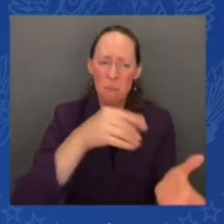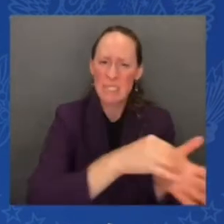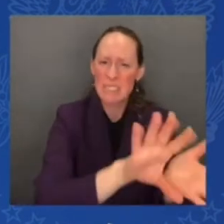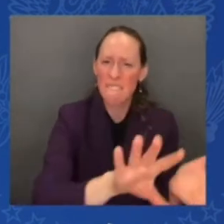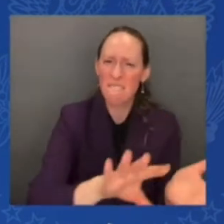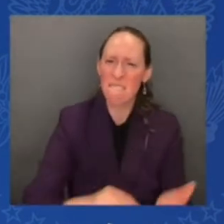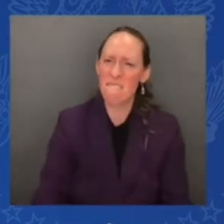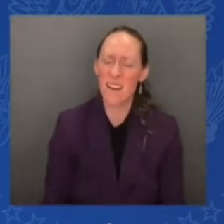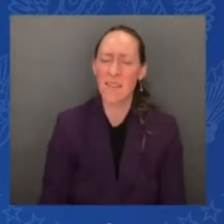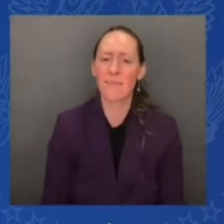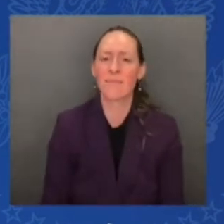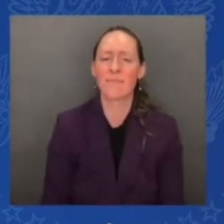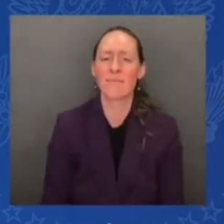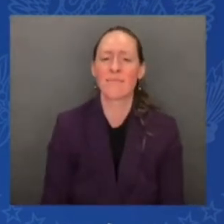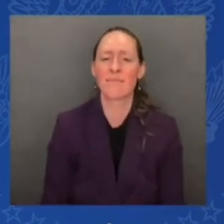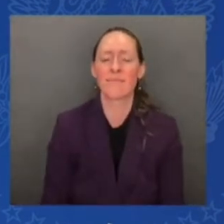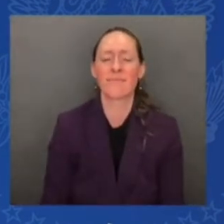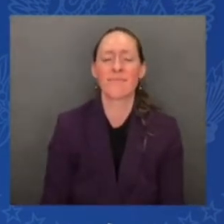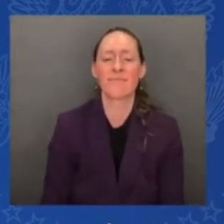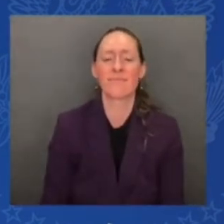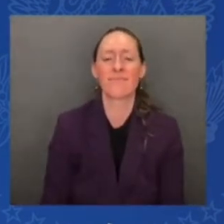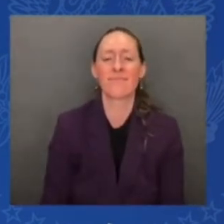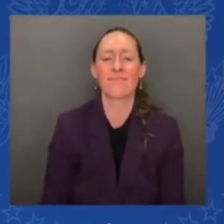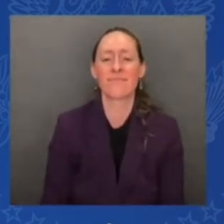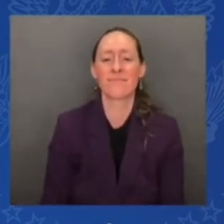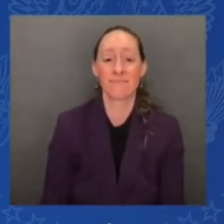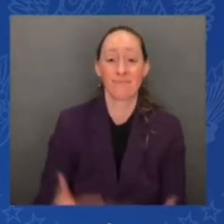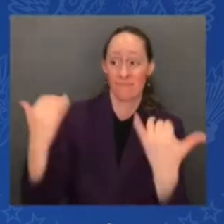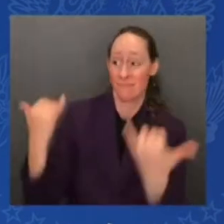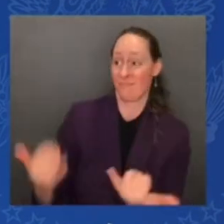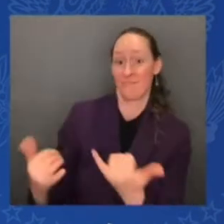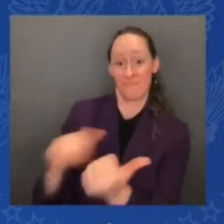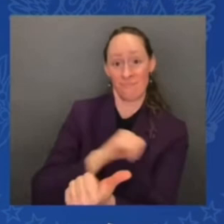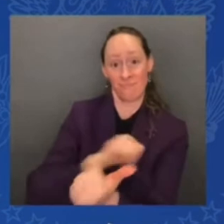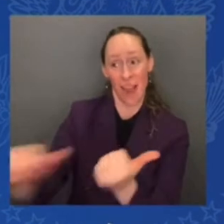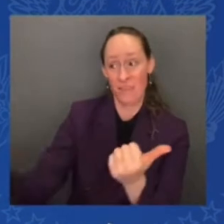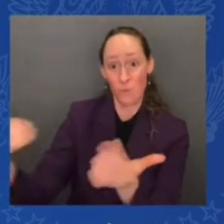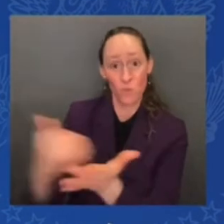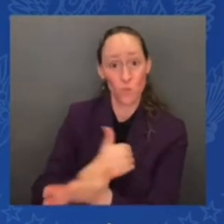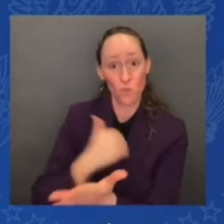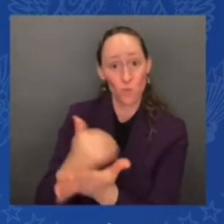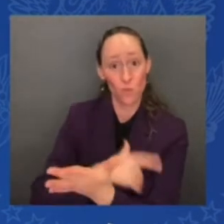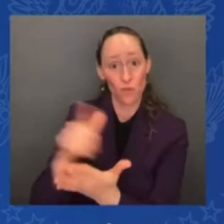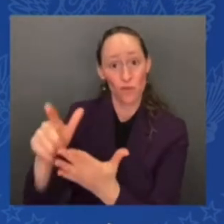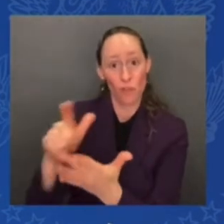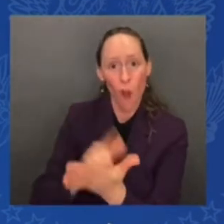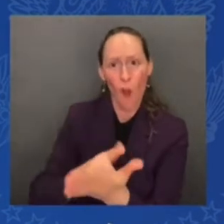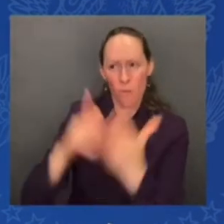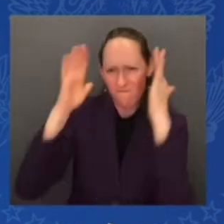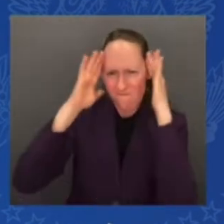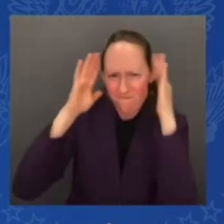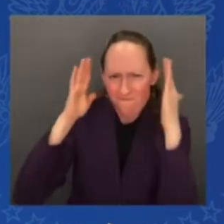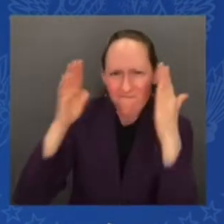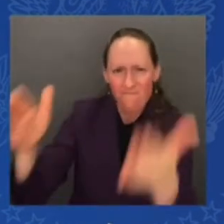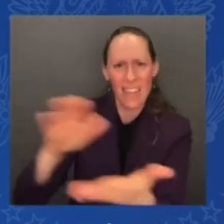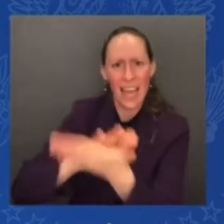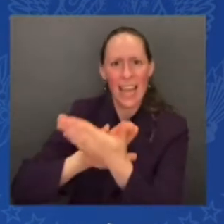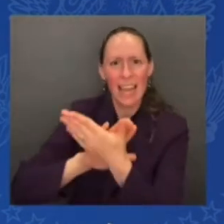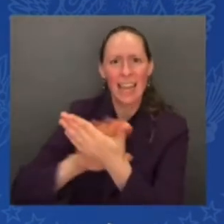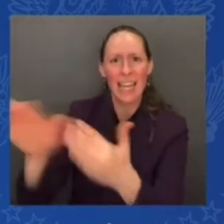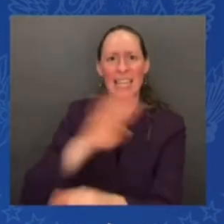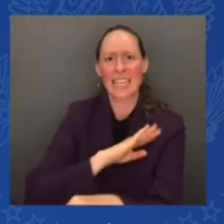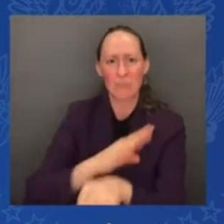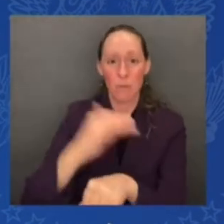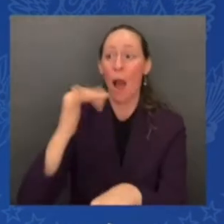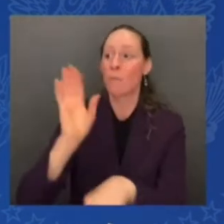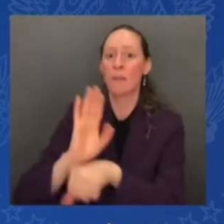signed, making historic investments in clean energy, business is booming again. By the way, that we call it the Inflation